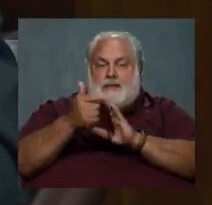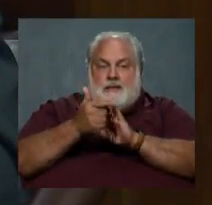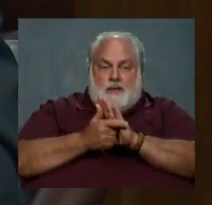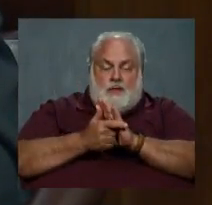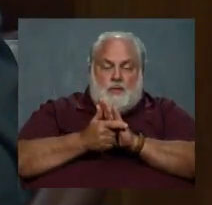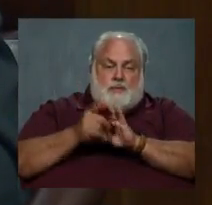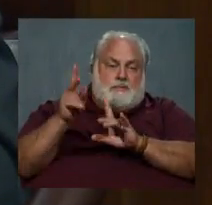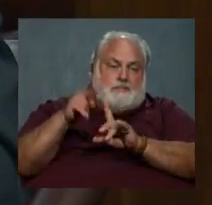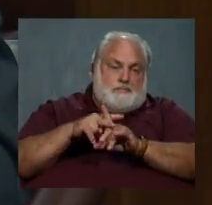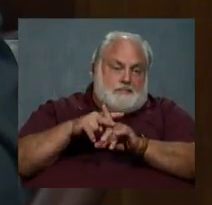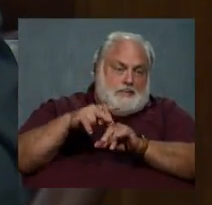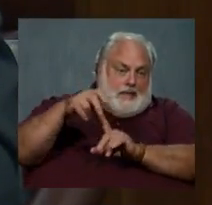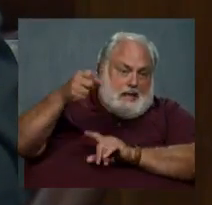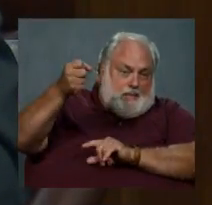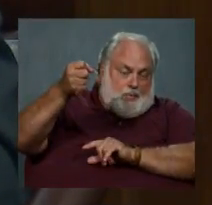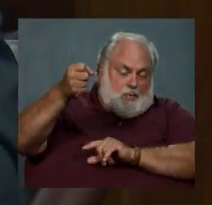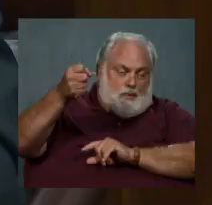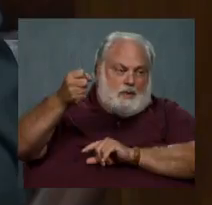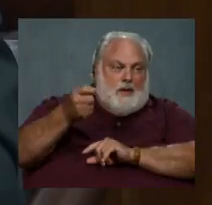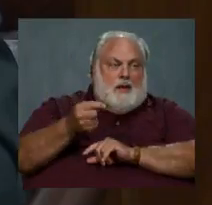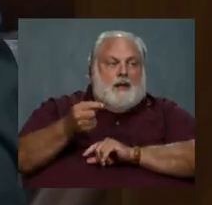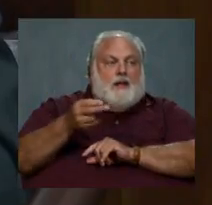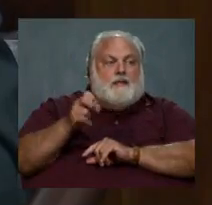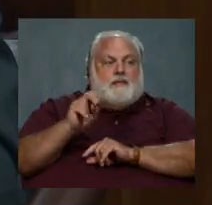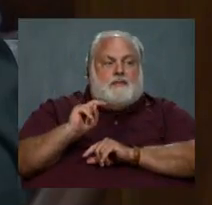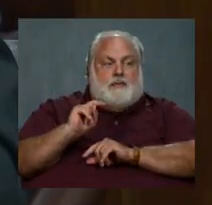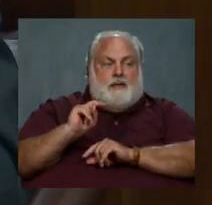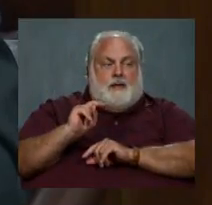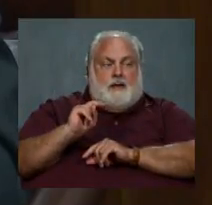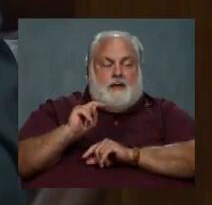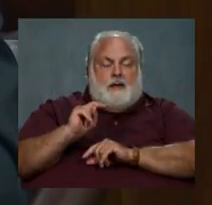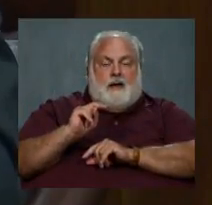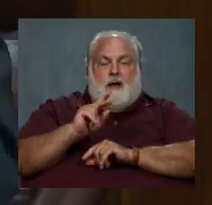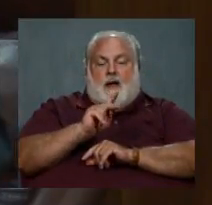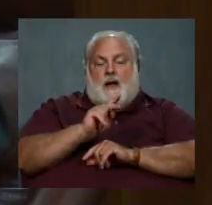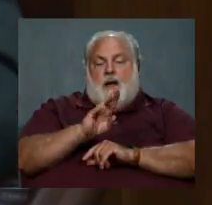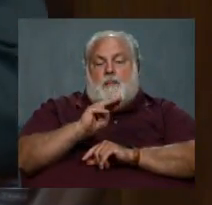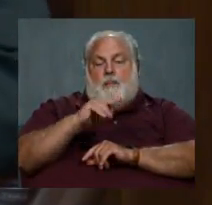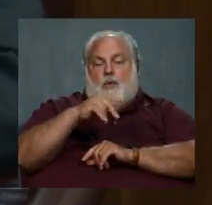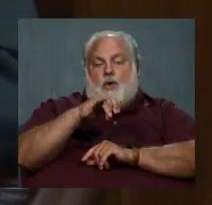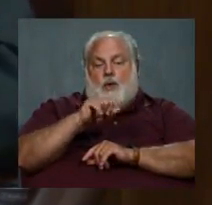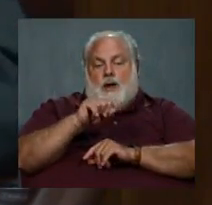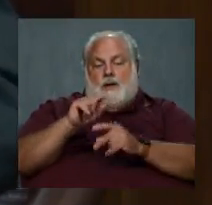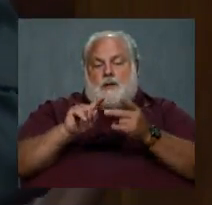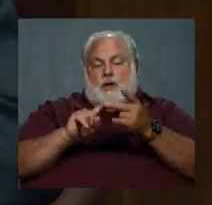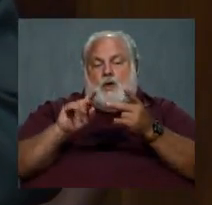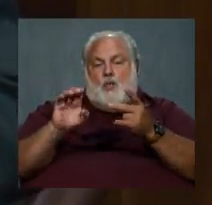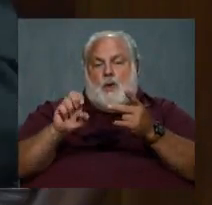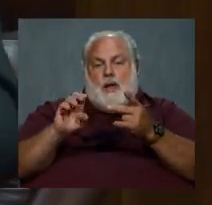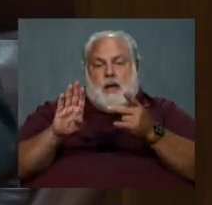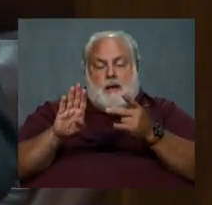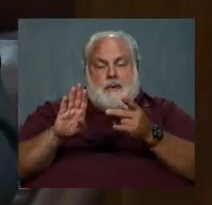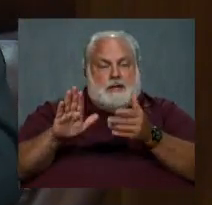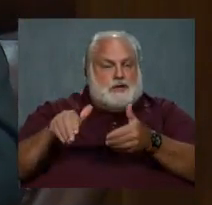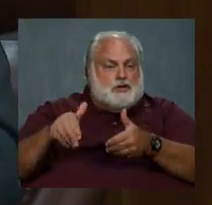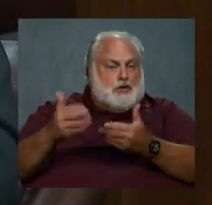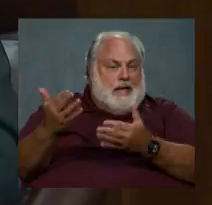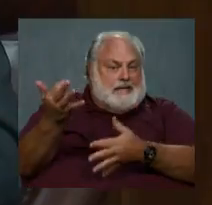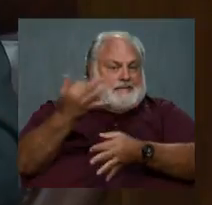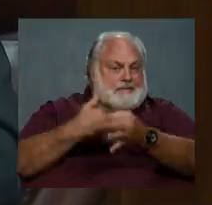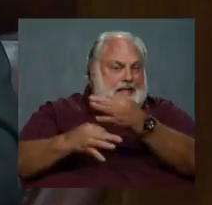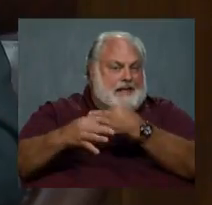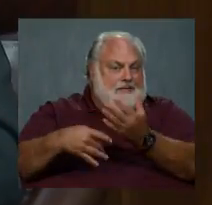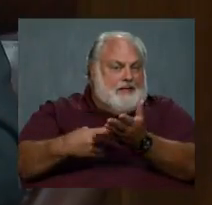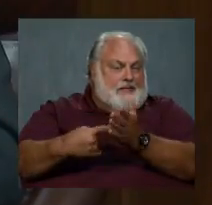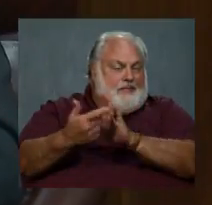was tabled. And Directors Compuris and Vice Mayor Webb suggested, instead of discussing